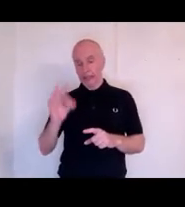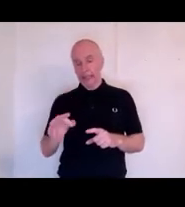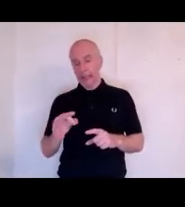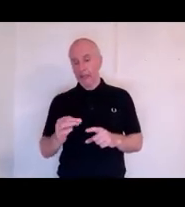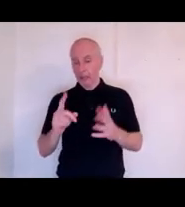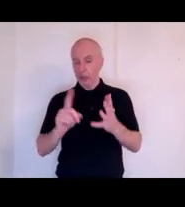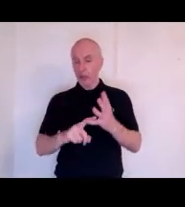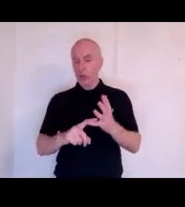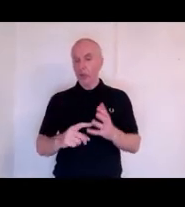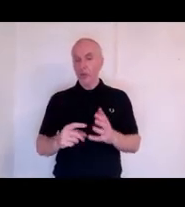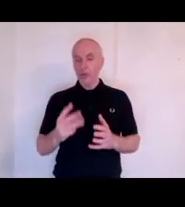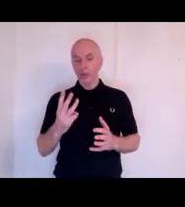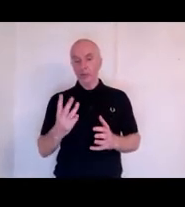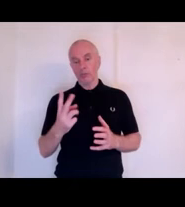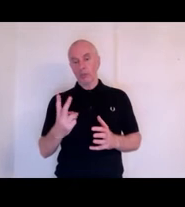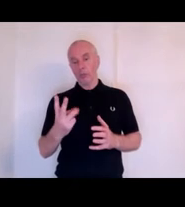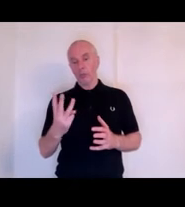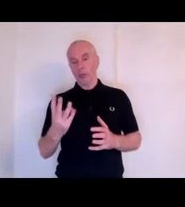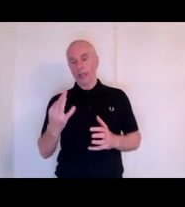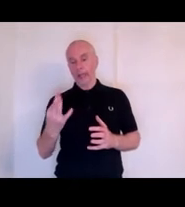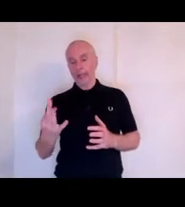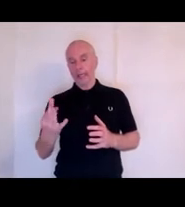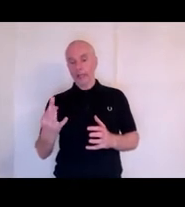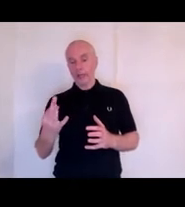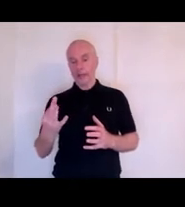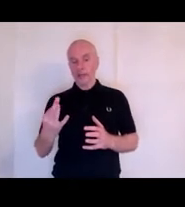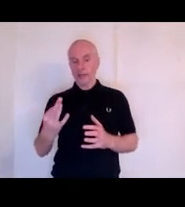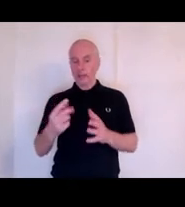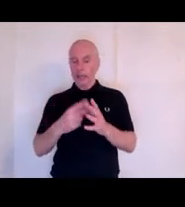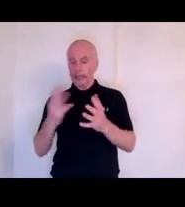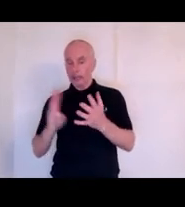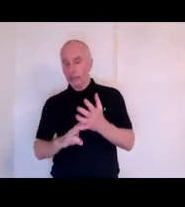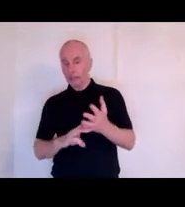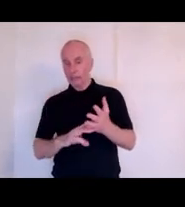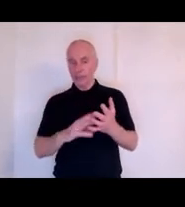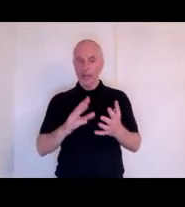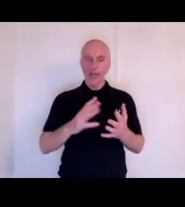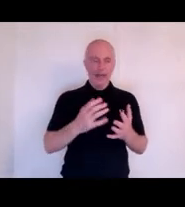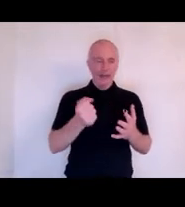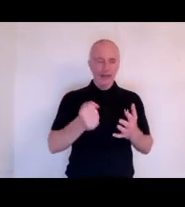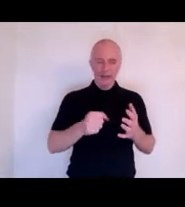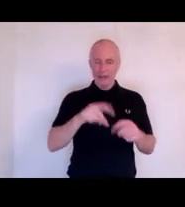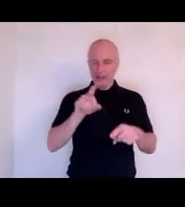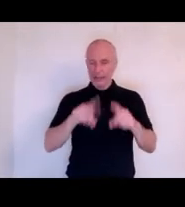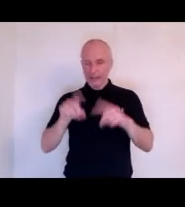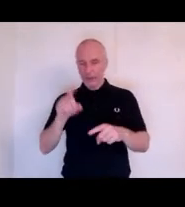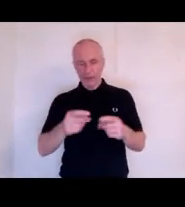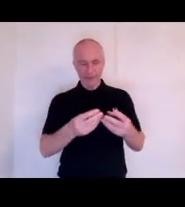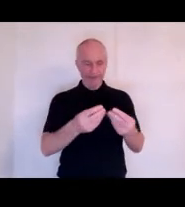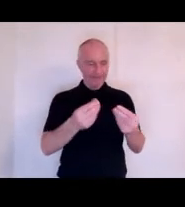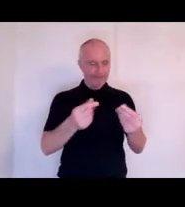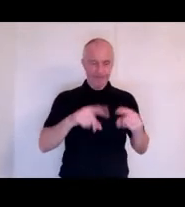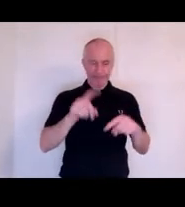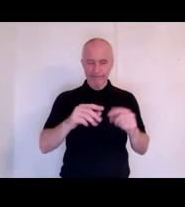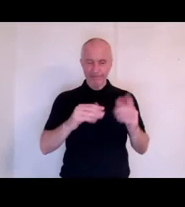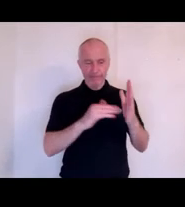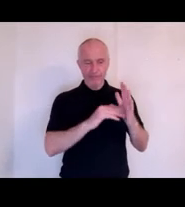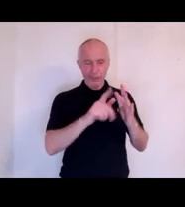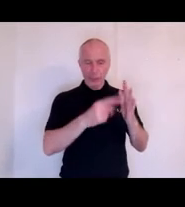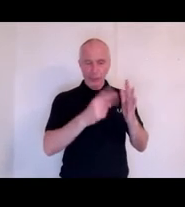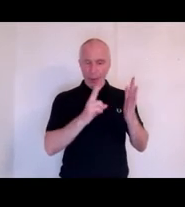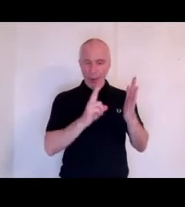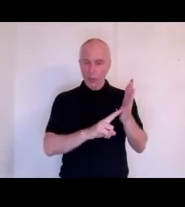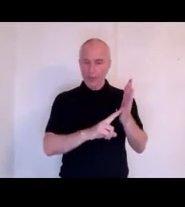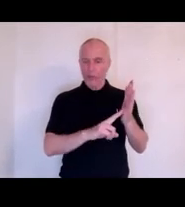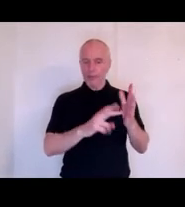of oxygen atoms in there. And we've got all those other materials within the reactor, all of the steels, the zirconium alloy cladding that sits